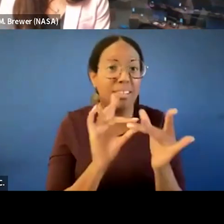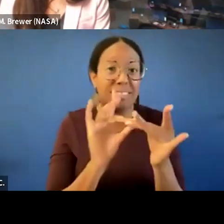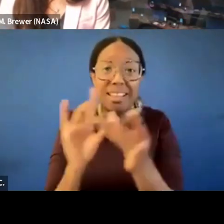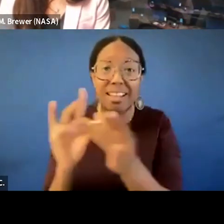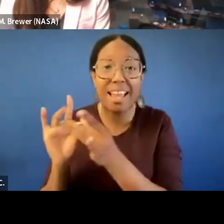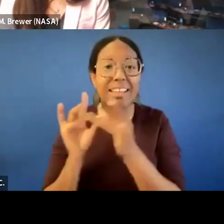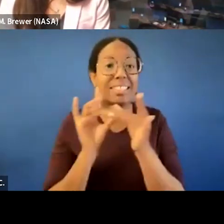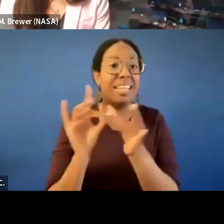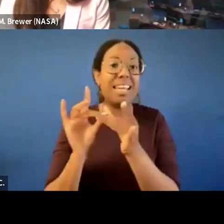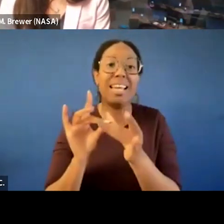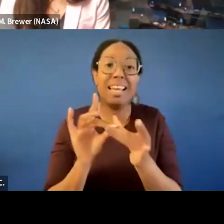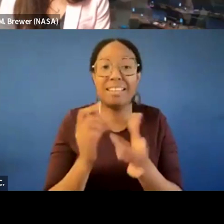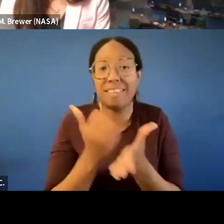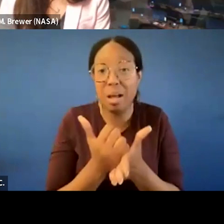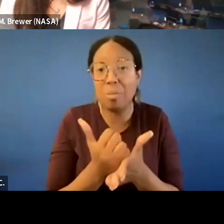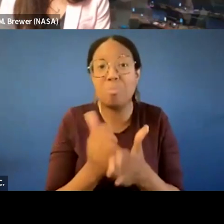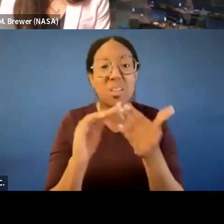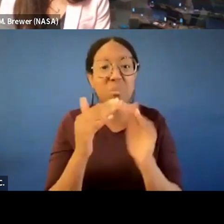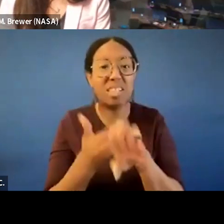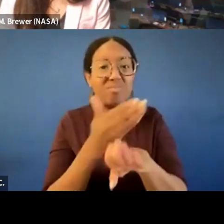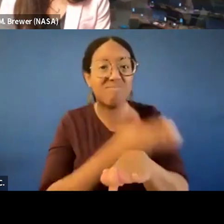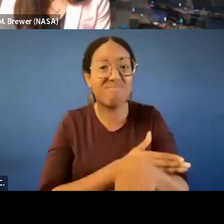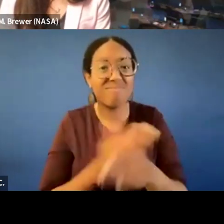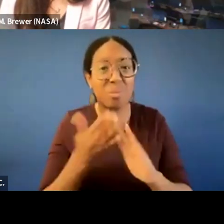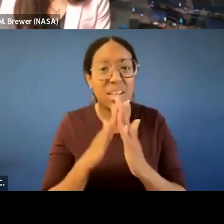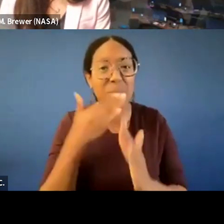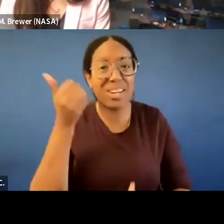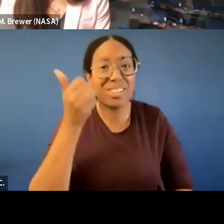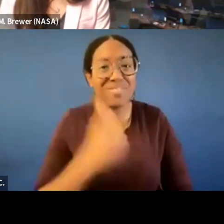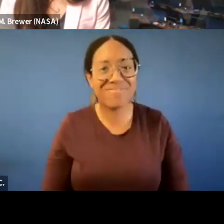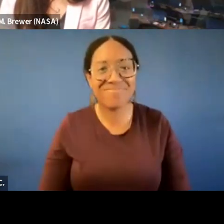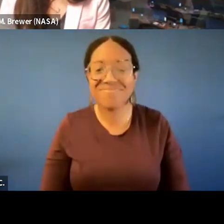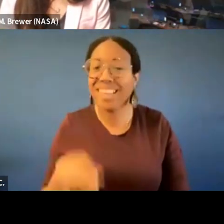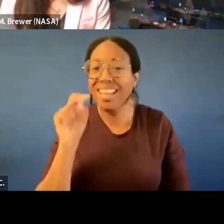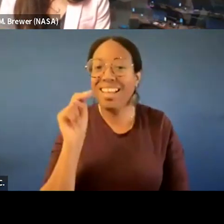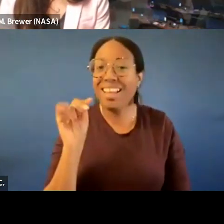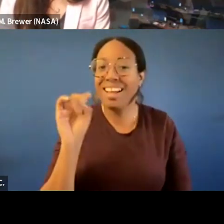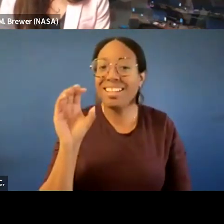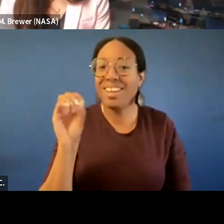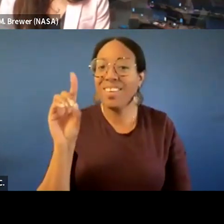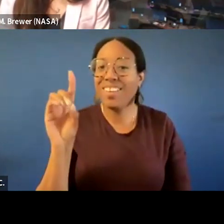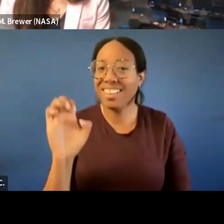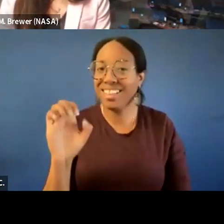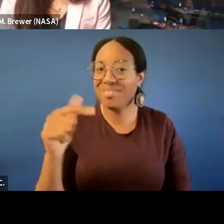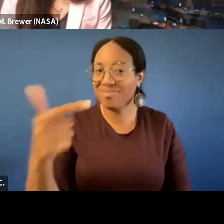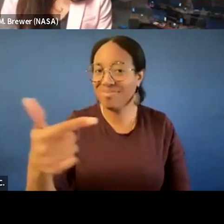better, better community. Great. Nicole and then Tracy.